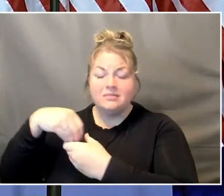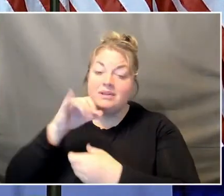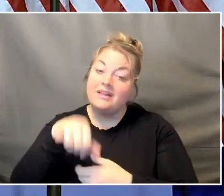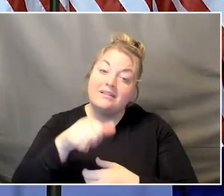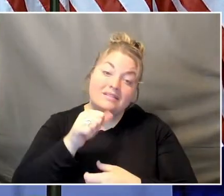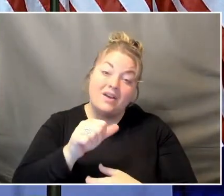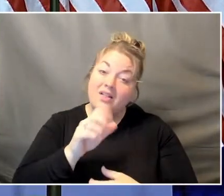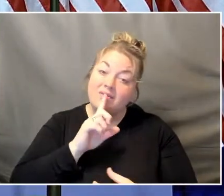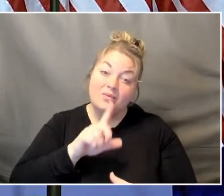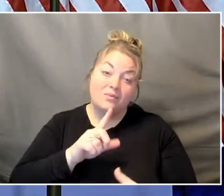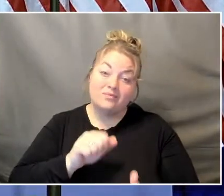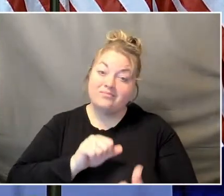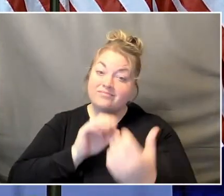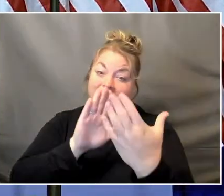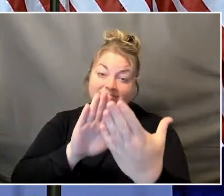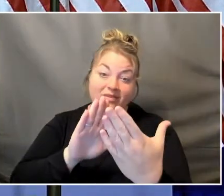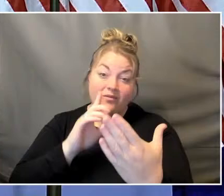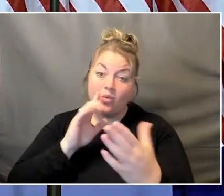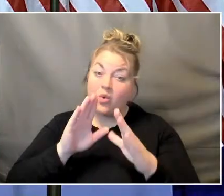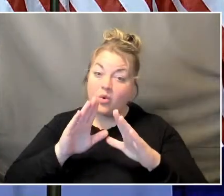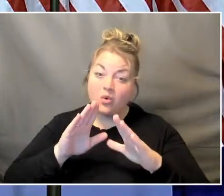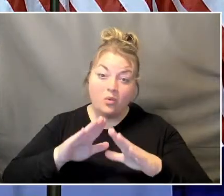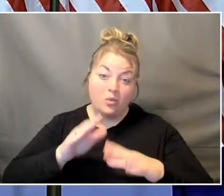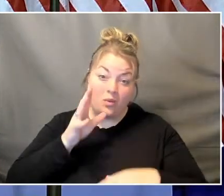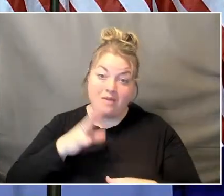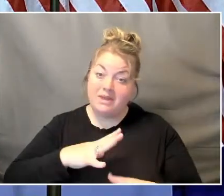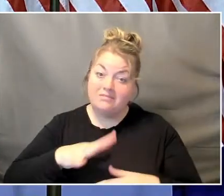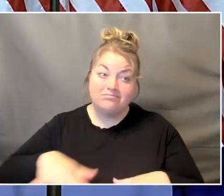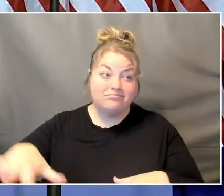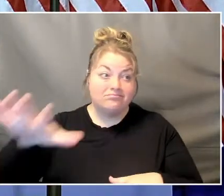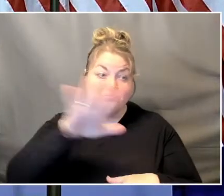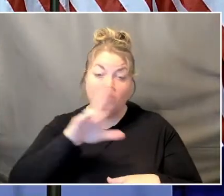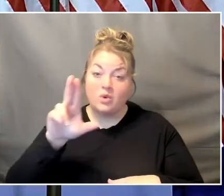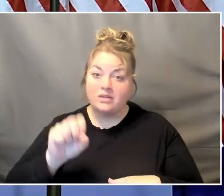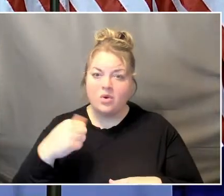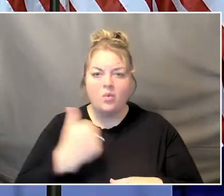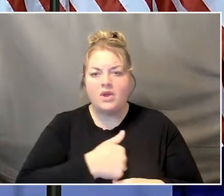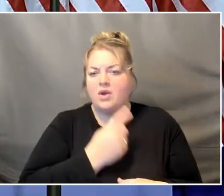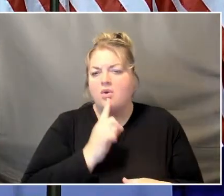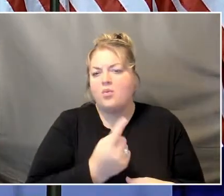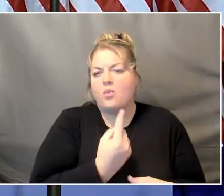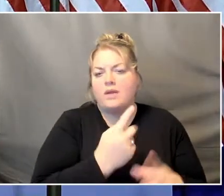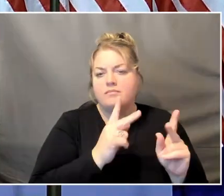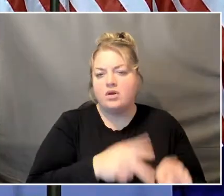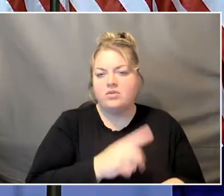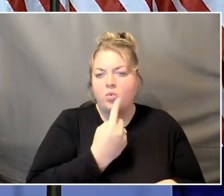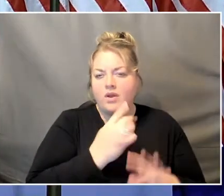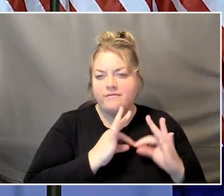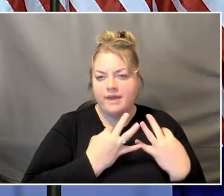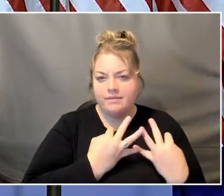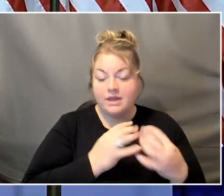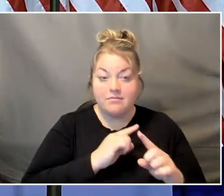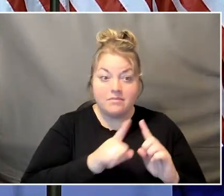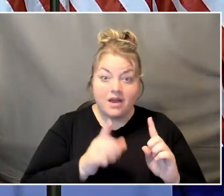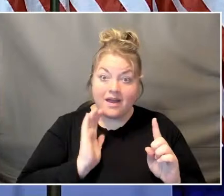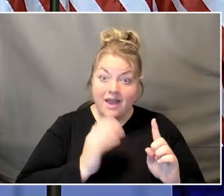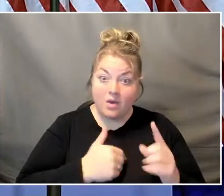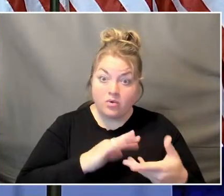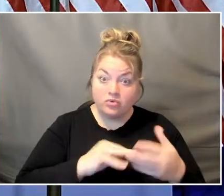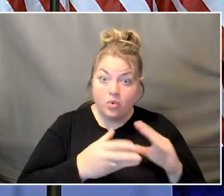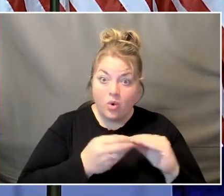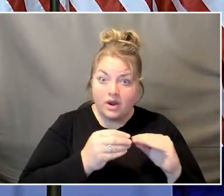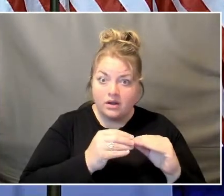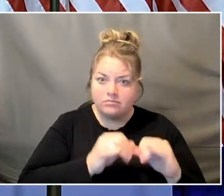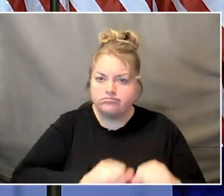country. I'm just one person, we're just one family, but our story is playing out in countless cities and